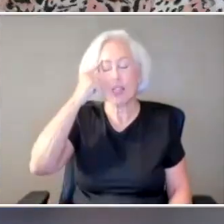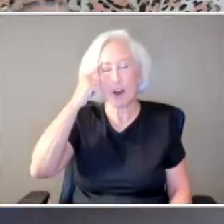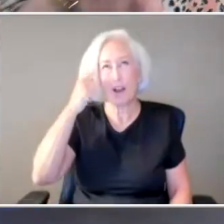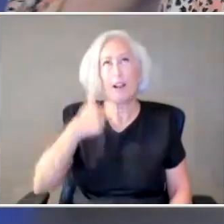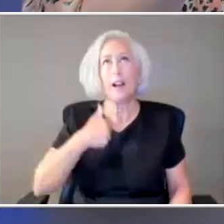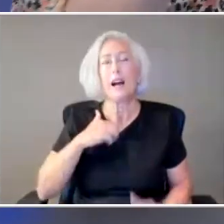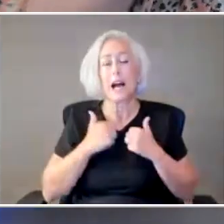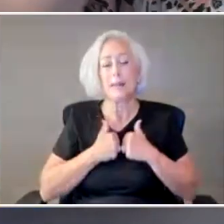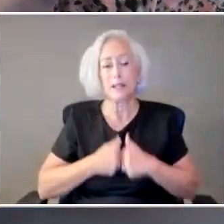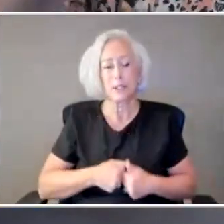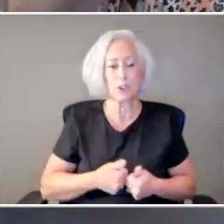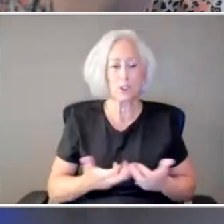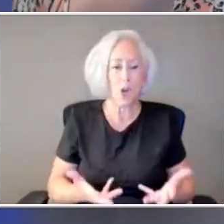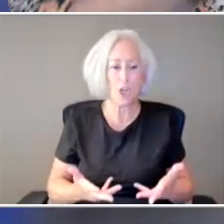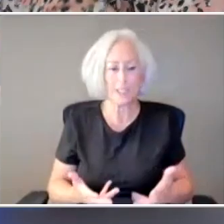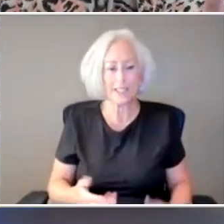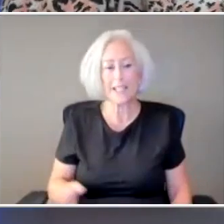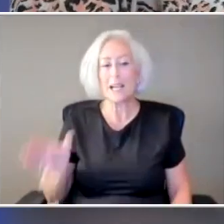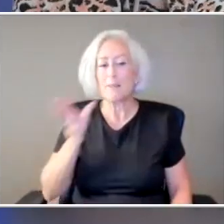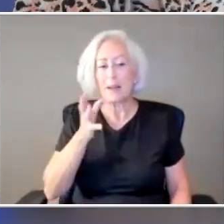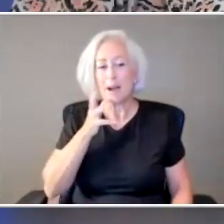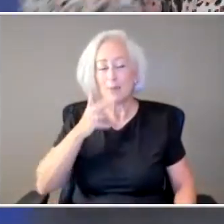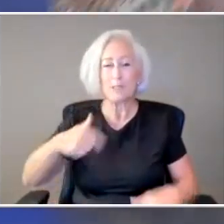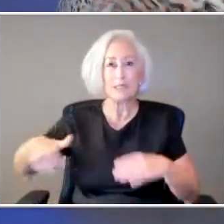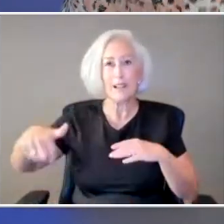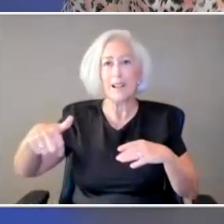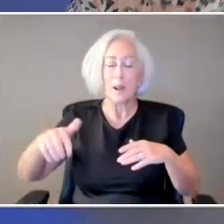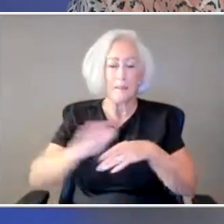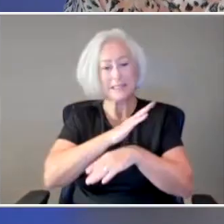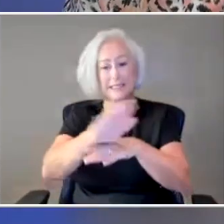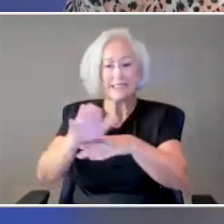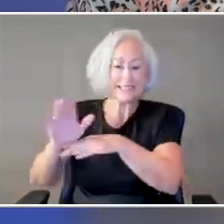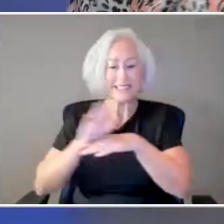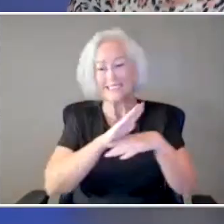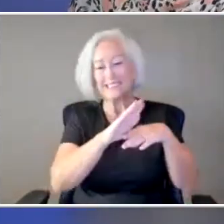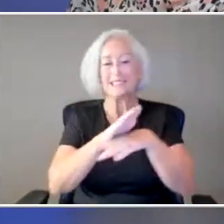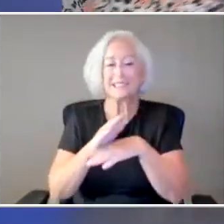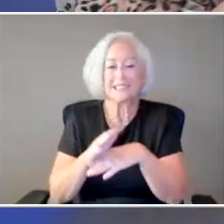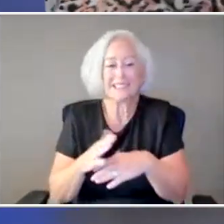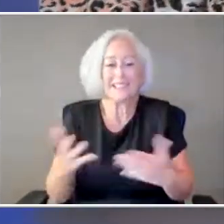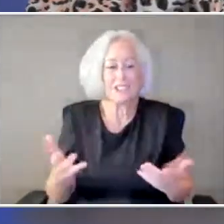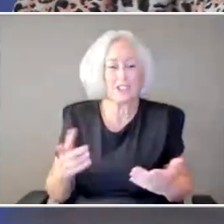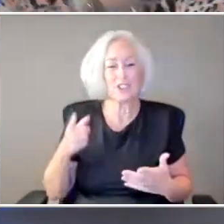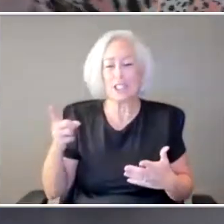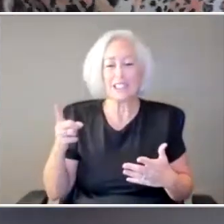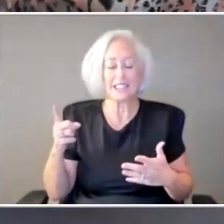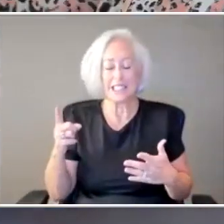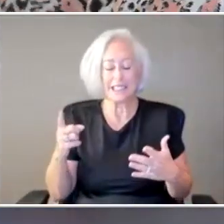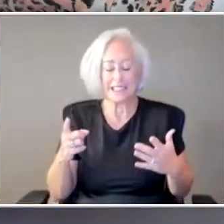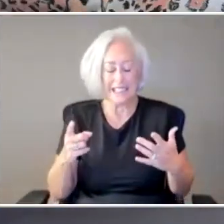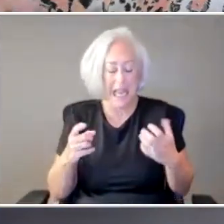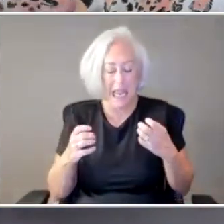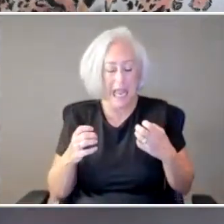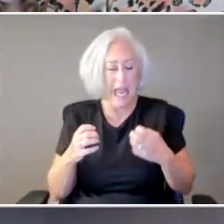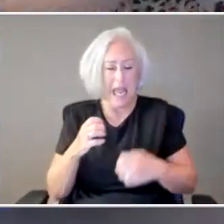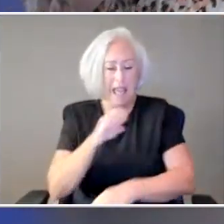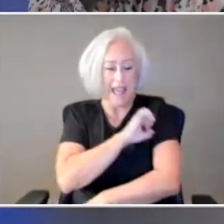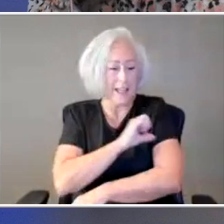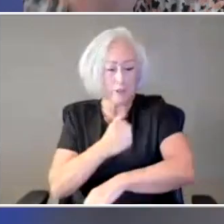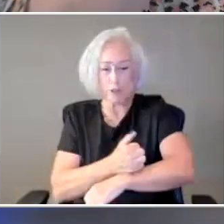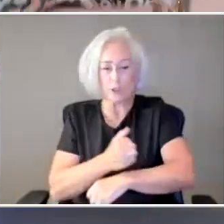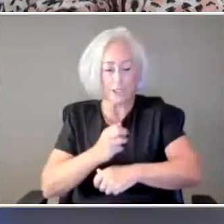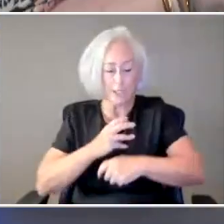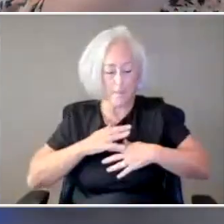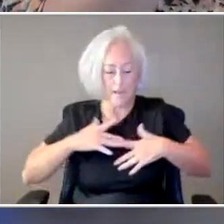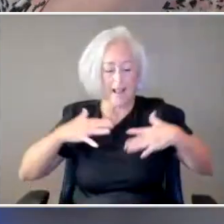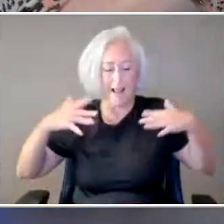still like, I'm gonna run circles around you. There's just something about my mom. She has this spirit. She's